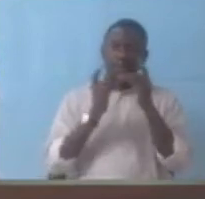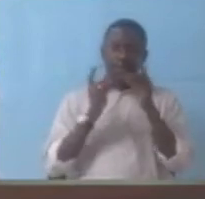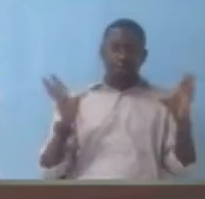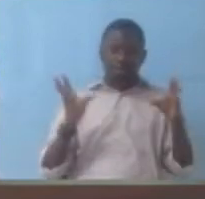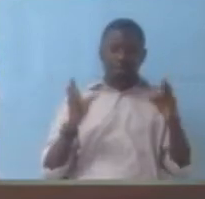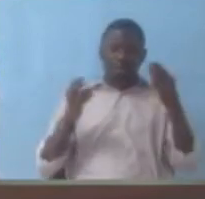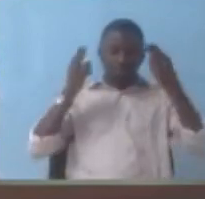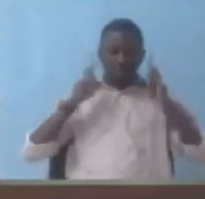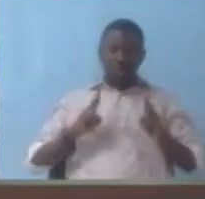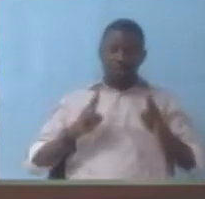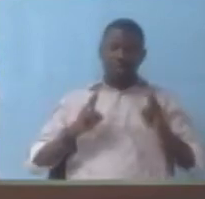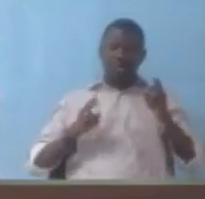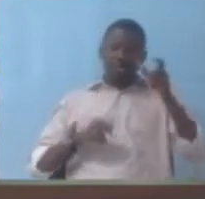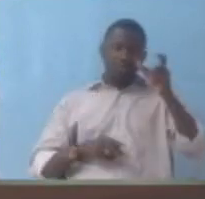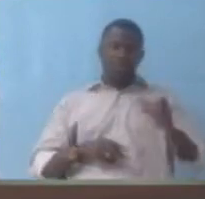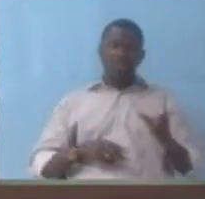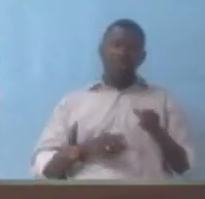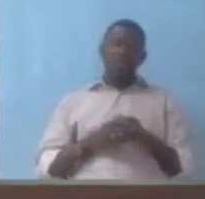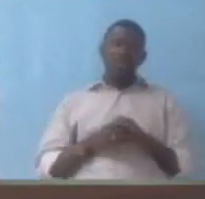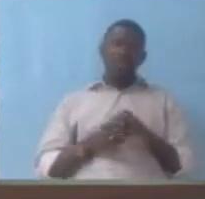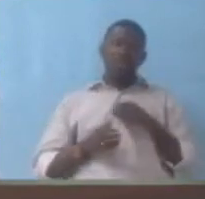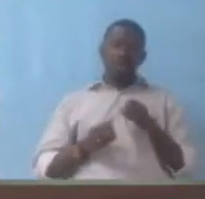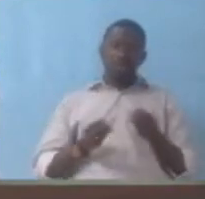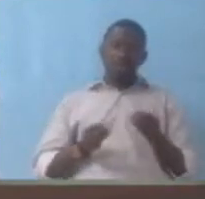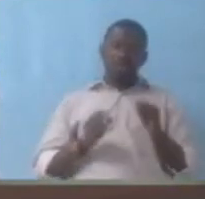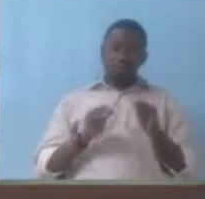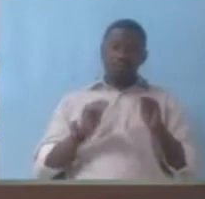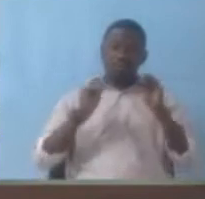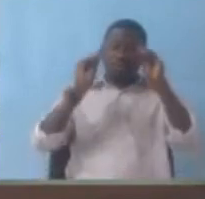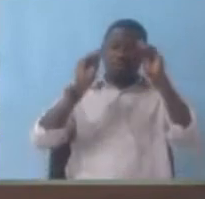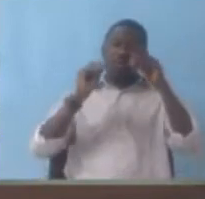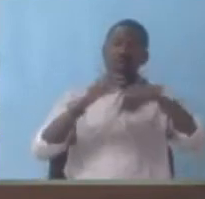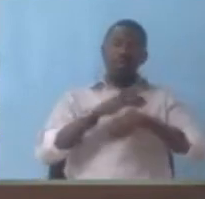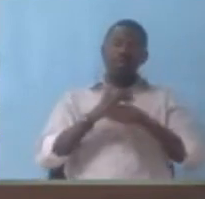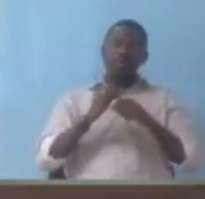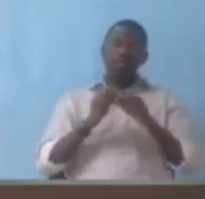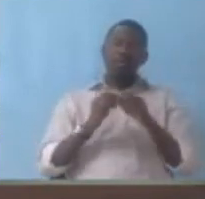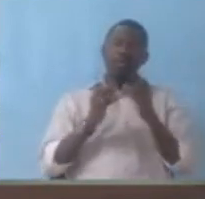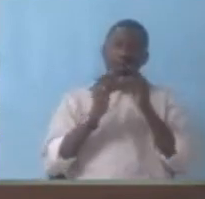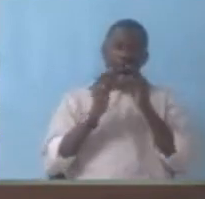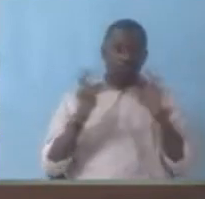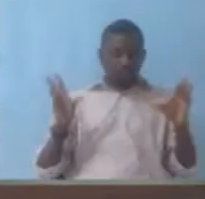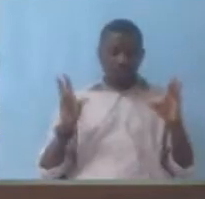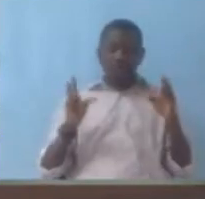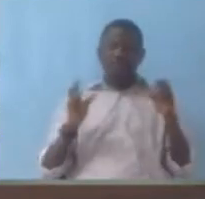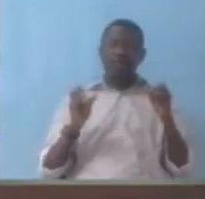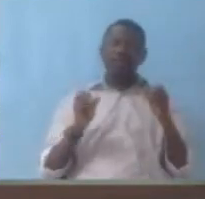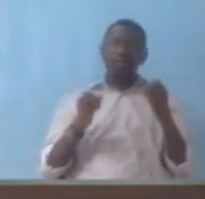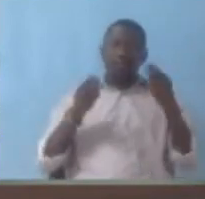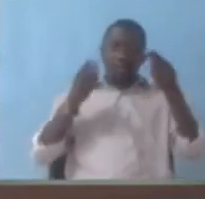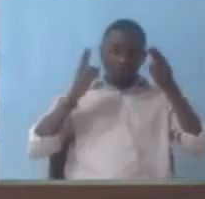We grew up in a democratic context, in a context where fundamental human rights were supreme. Mbekuluta